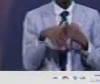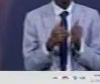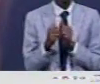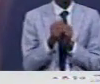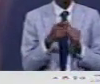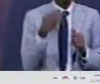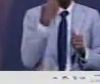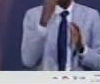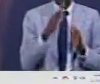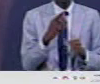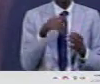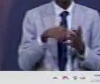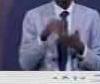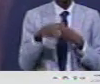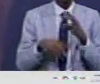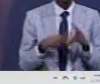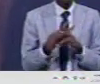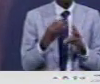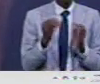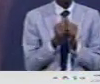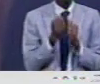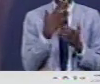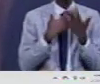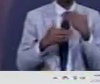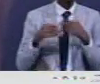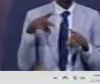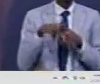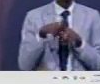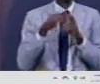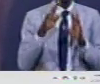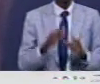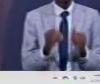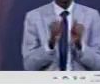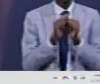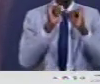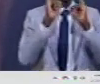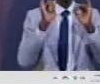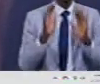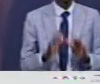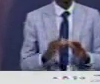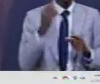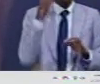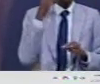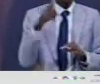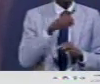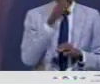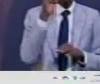must ye needs go out of the world. But now I have written unto you not to keep